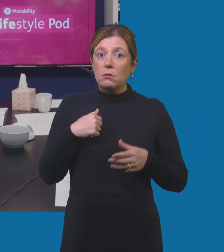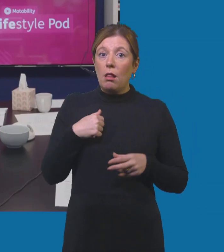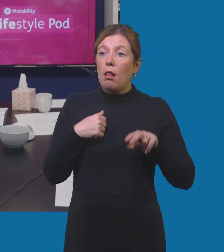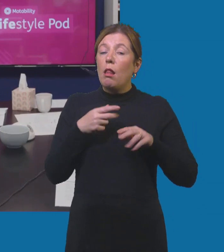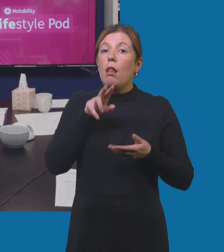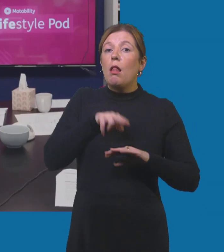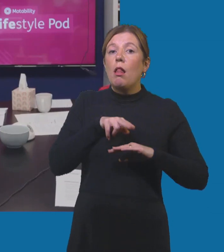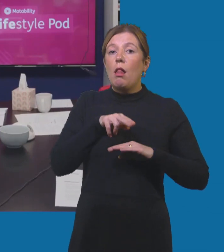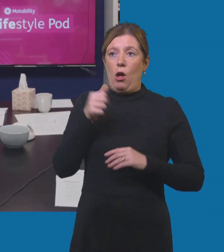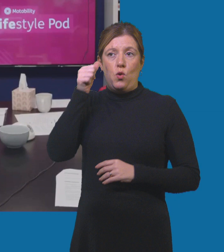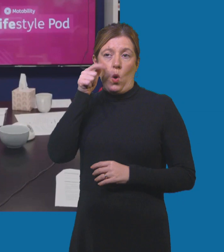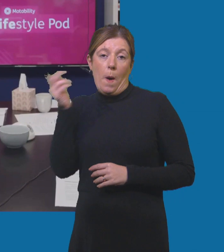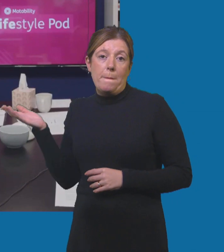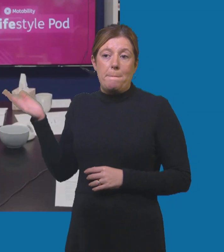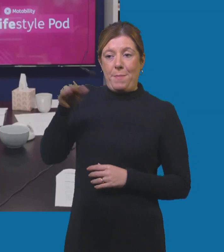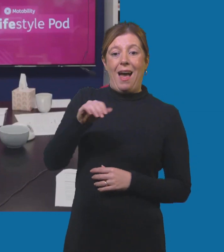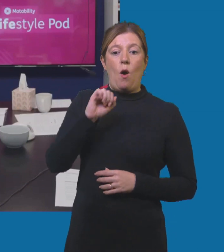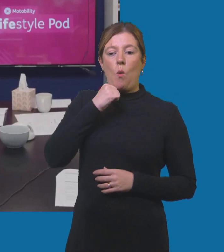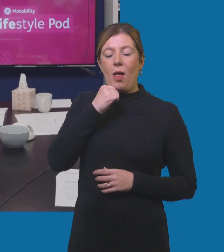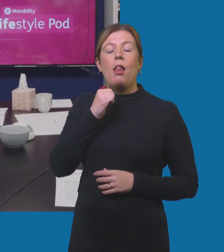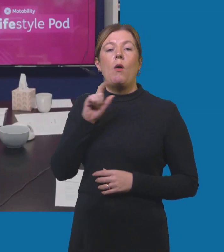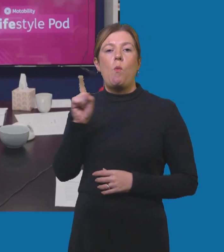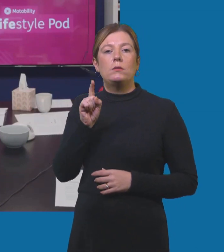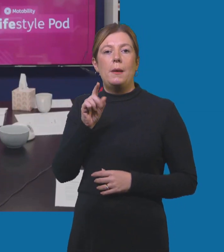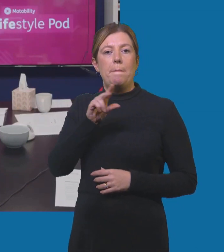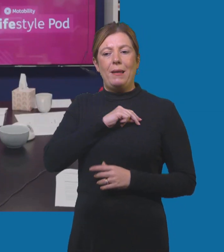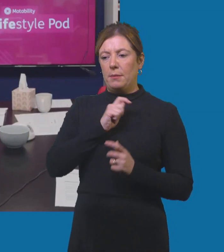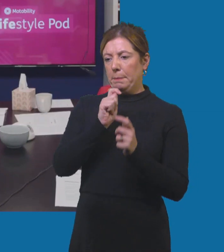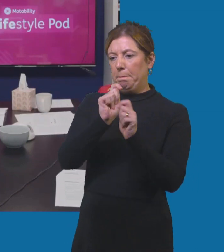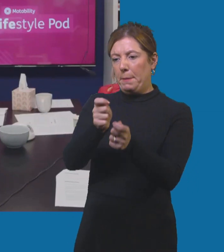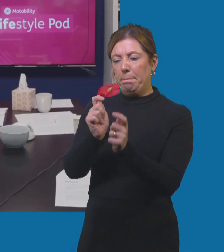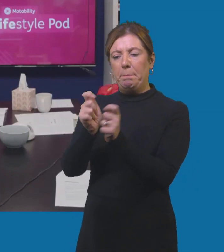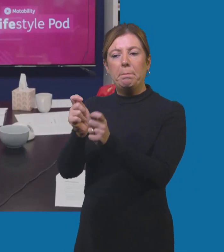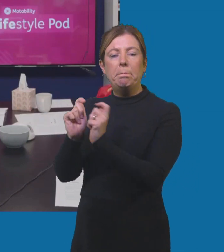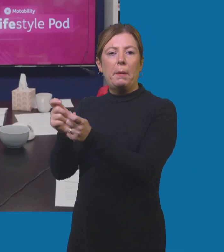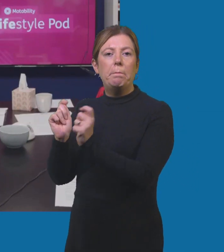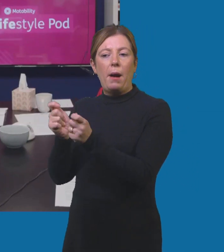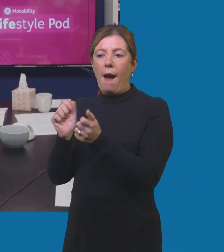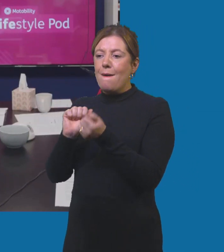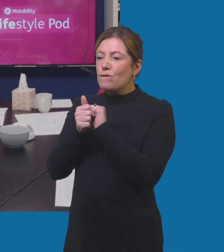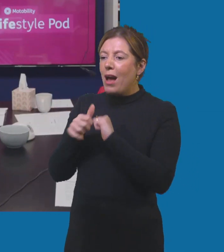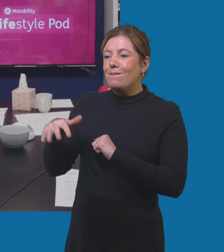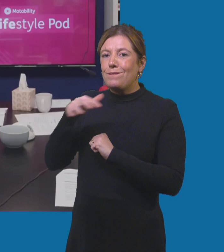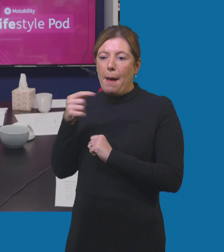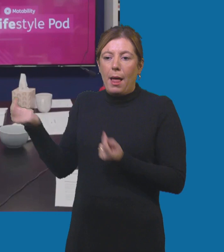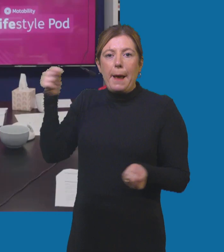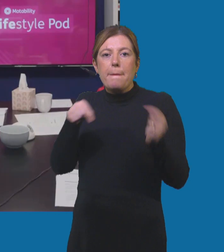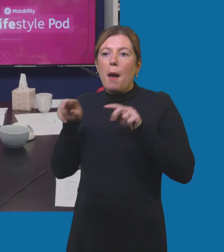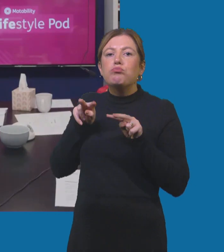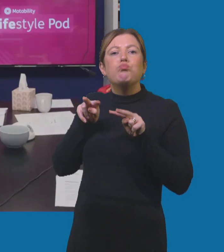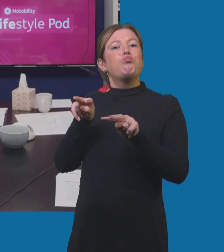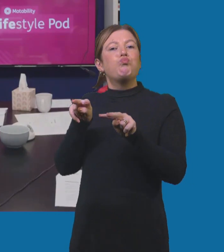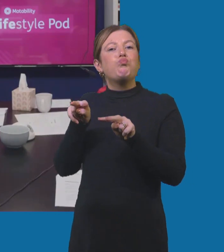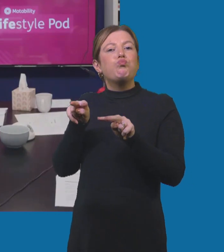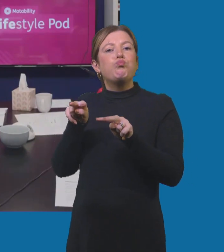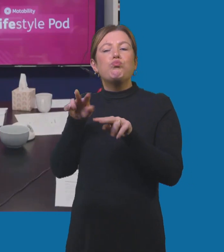have this big fancy medals parade where everyone gets issued their operational service medal and all their friends and family flying from all over the world. And so I